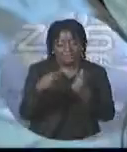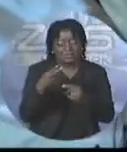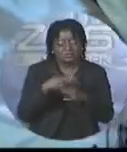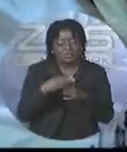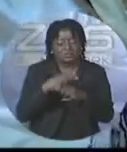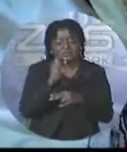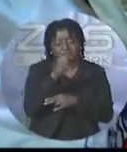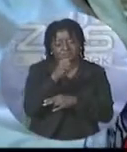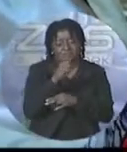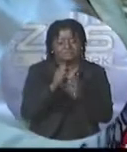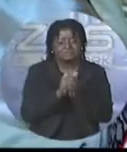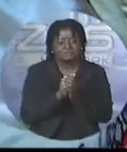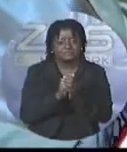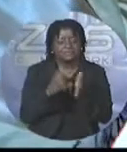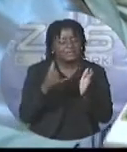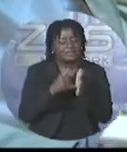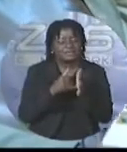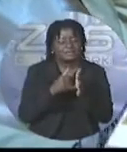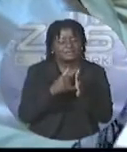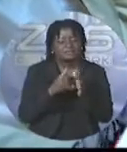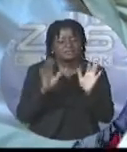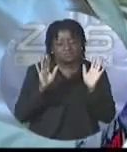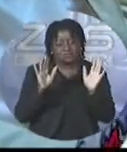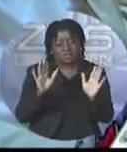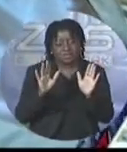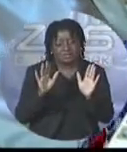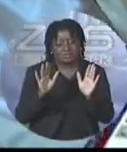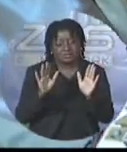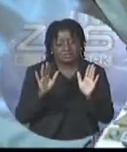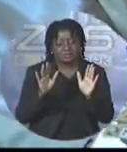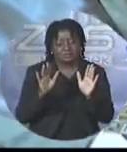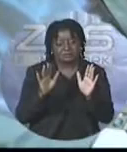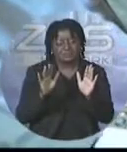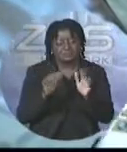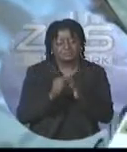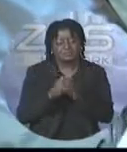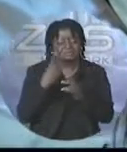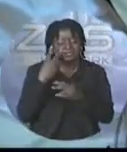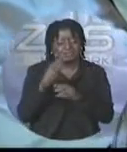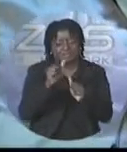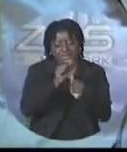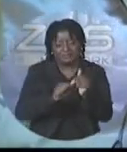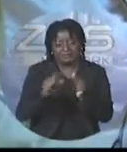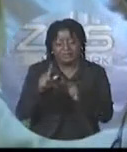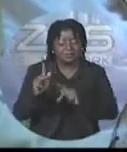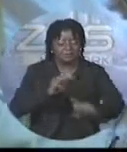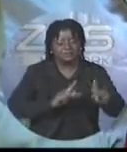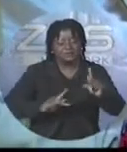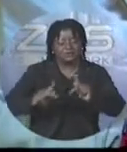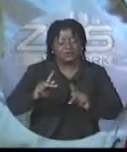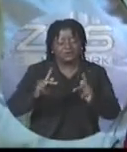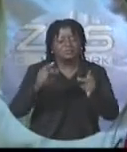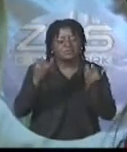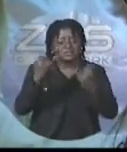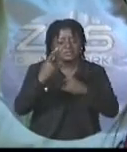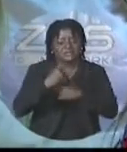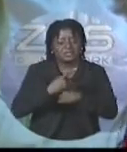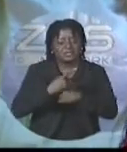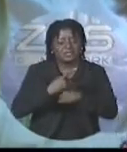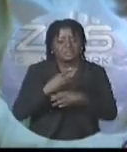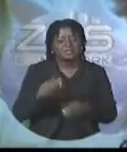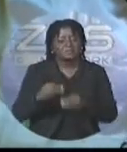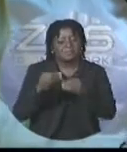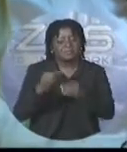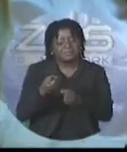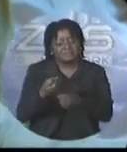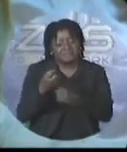definitely. It's been great. Such an honor to get to see everyone perform today, and it definitely makes puts a little